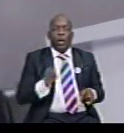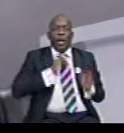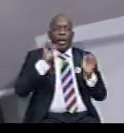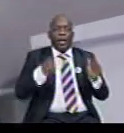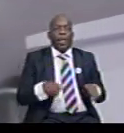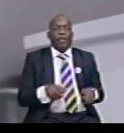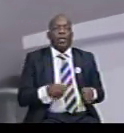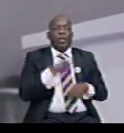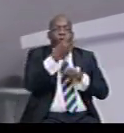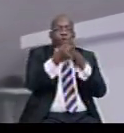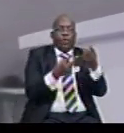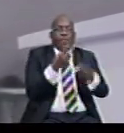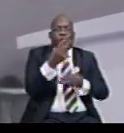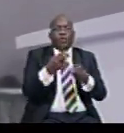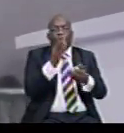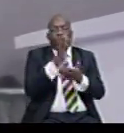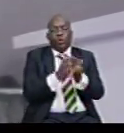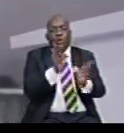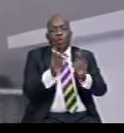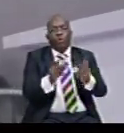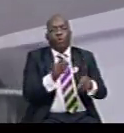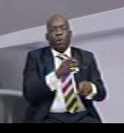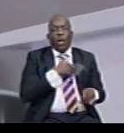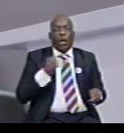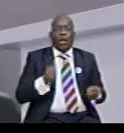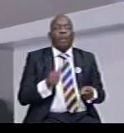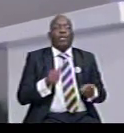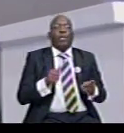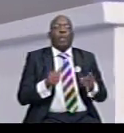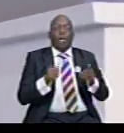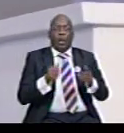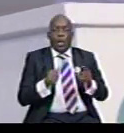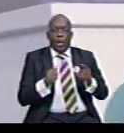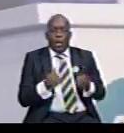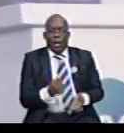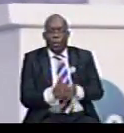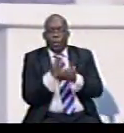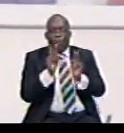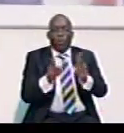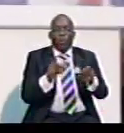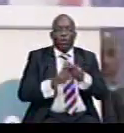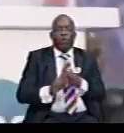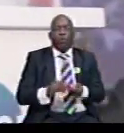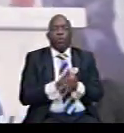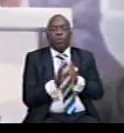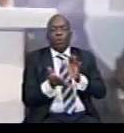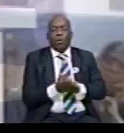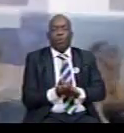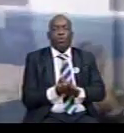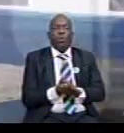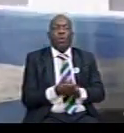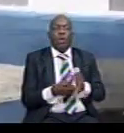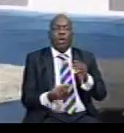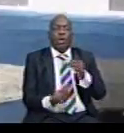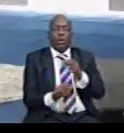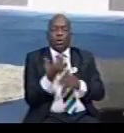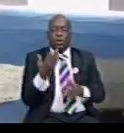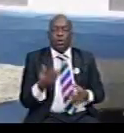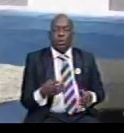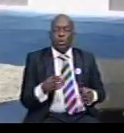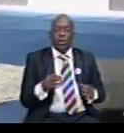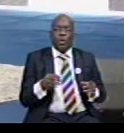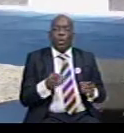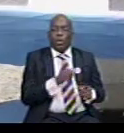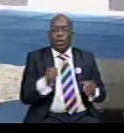and discipleship. And a few people were here at that time when I